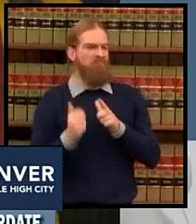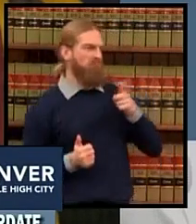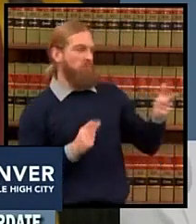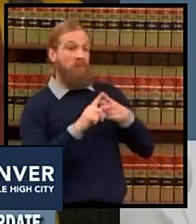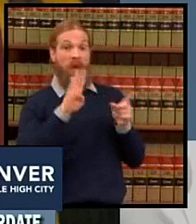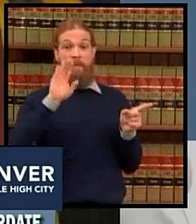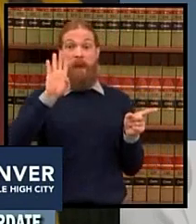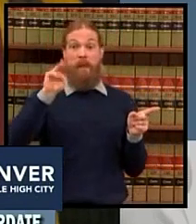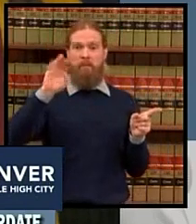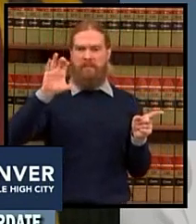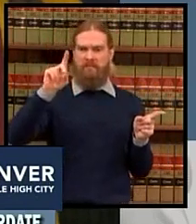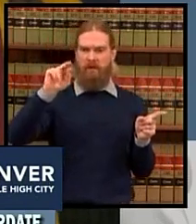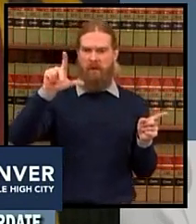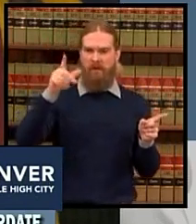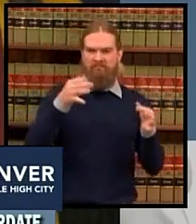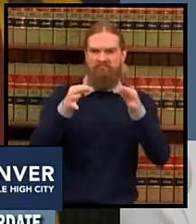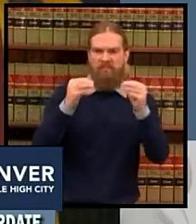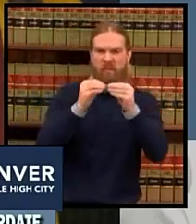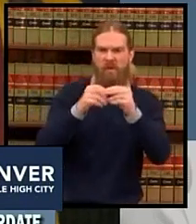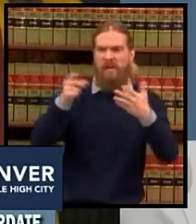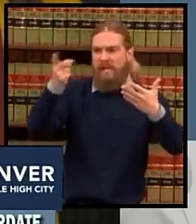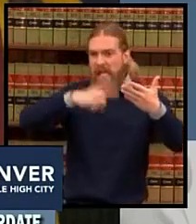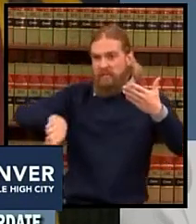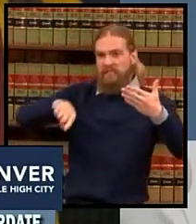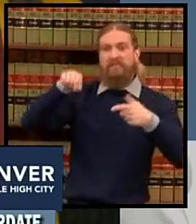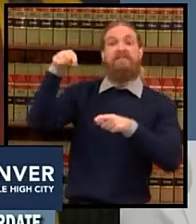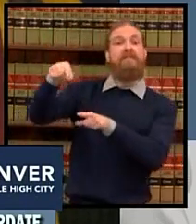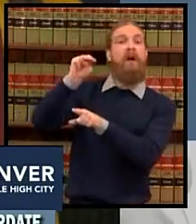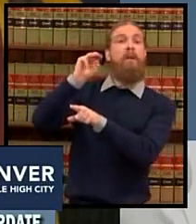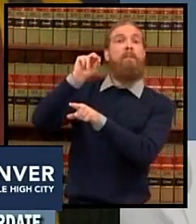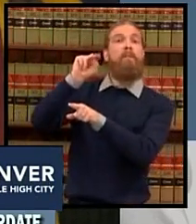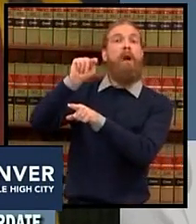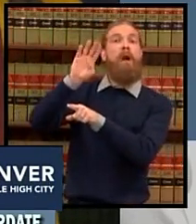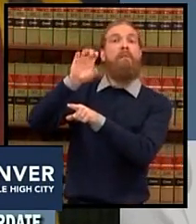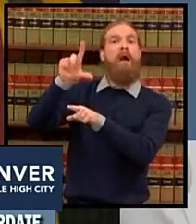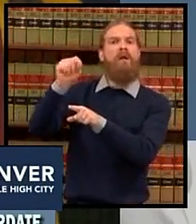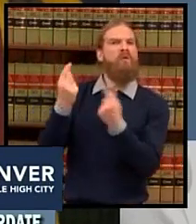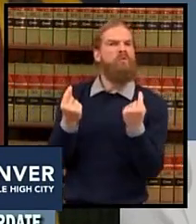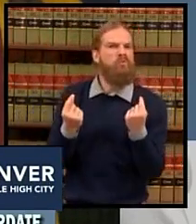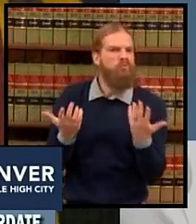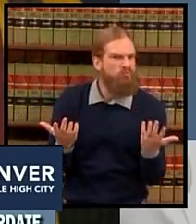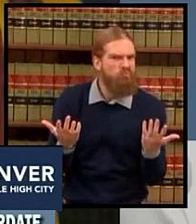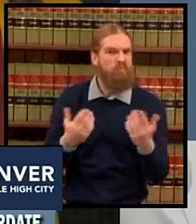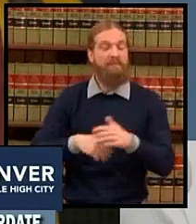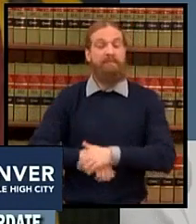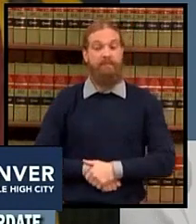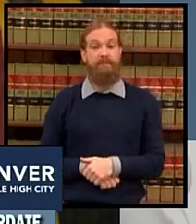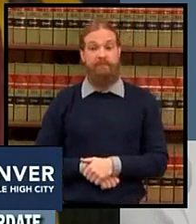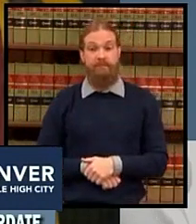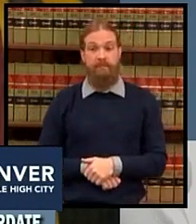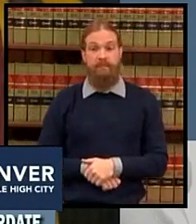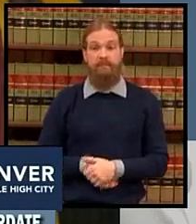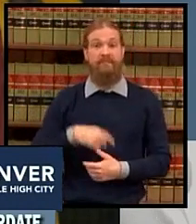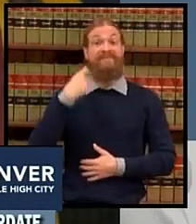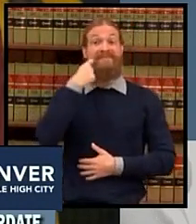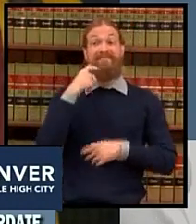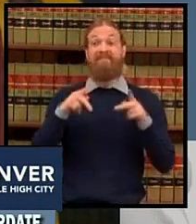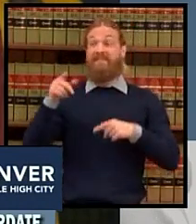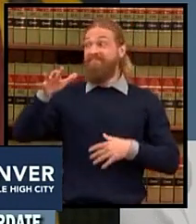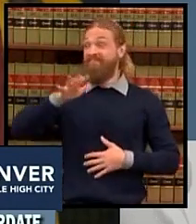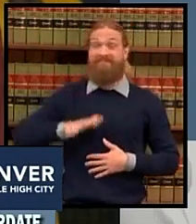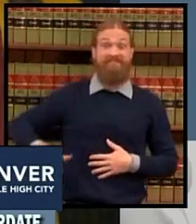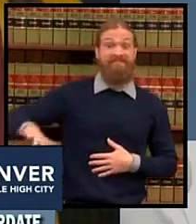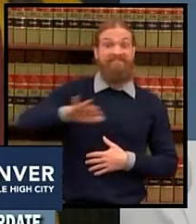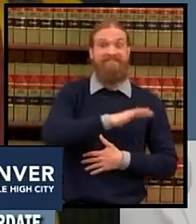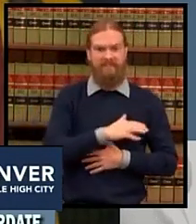we're going to proceed. But the recent effort put in by our residents to bring our numbers down helped